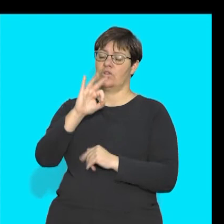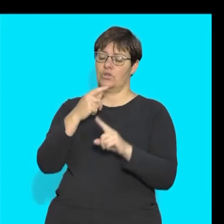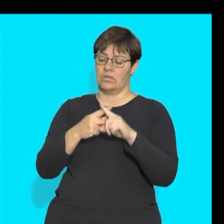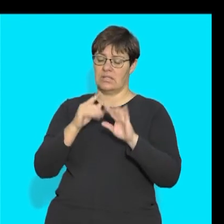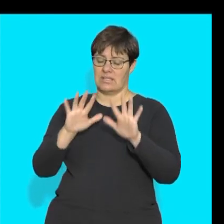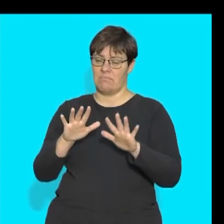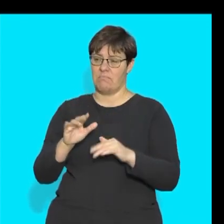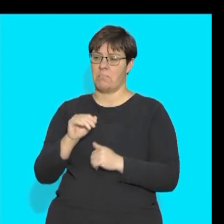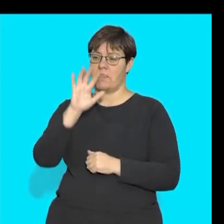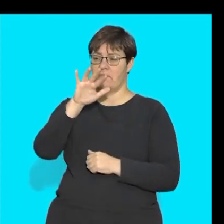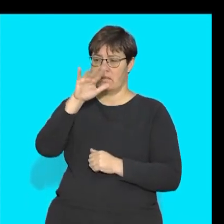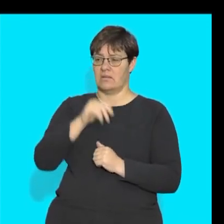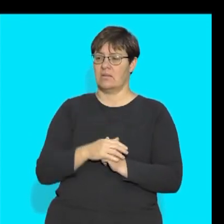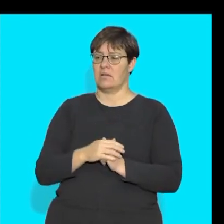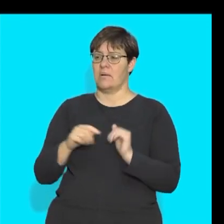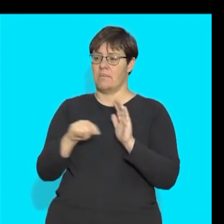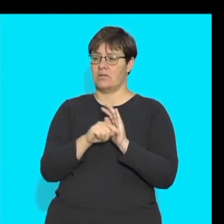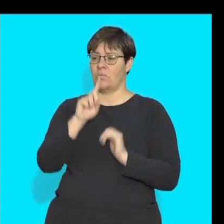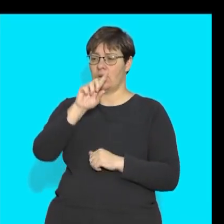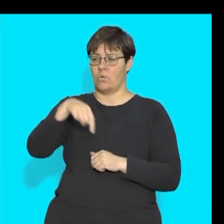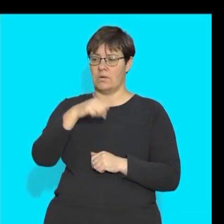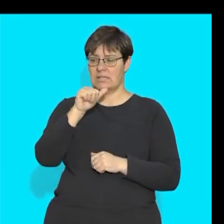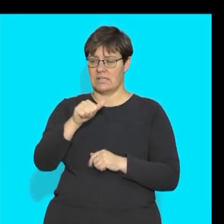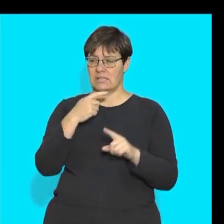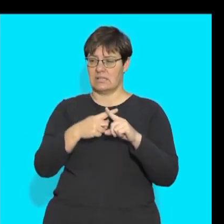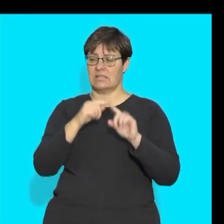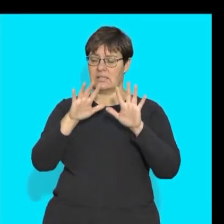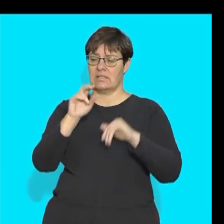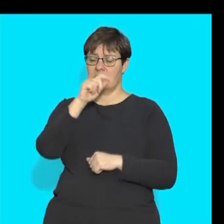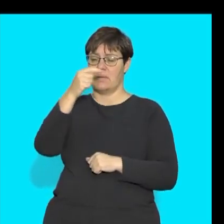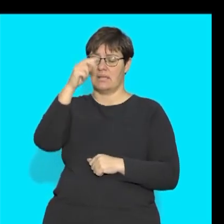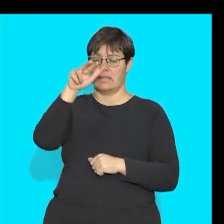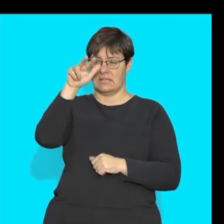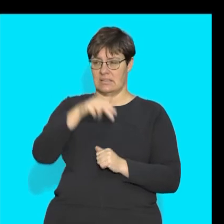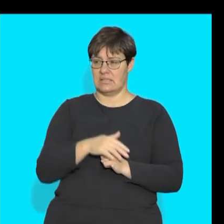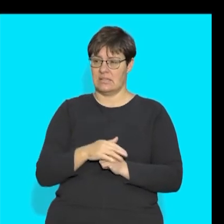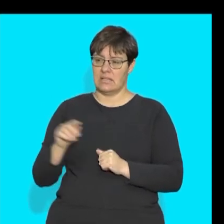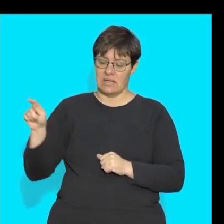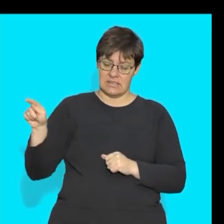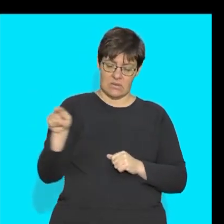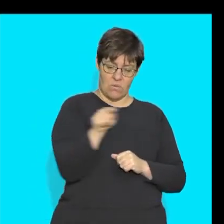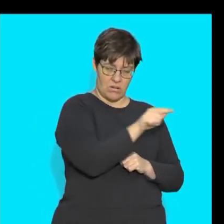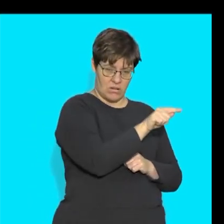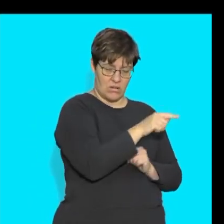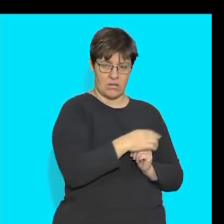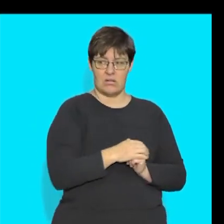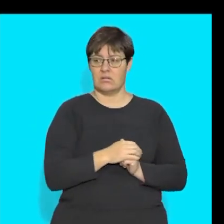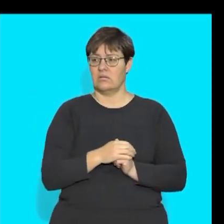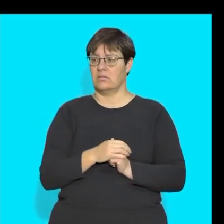minus 1,6 times 10 to the minus 18, and I'm going to take all of